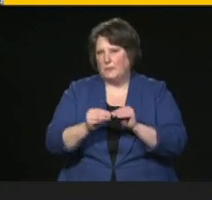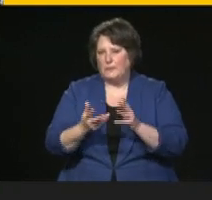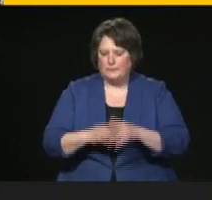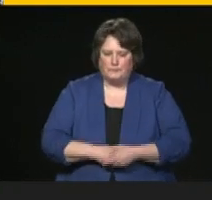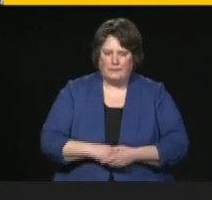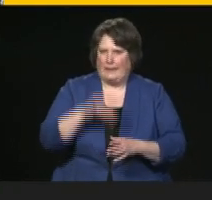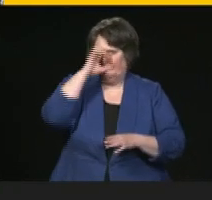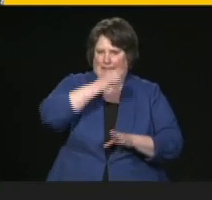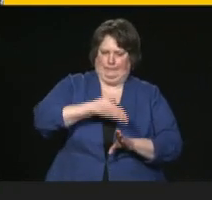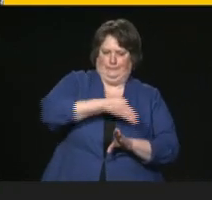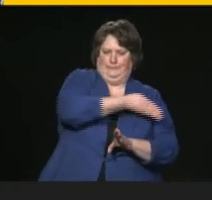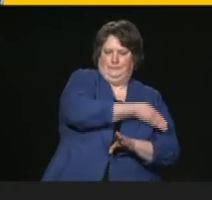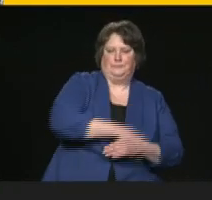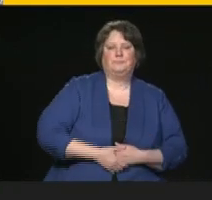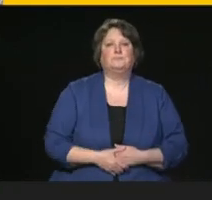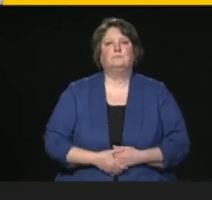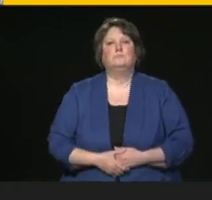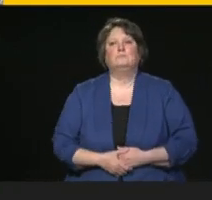urgent needs for credit.